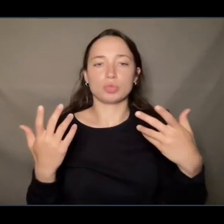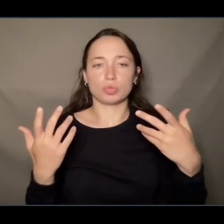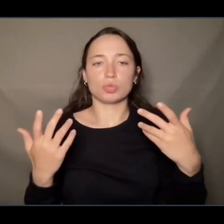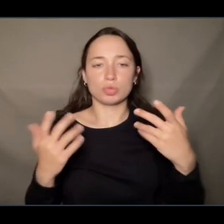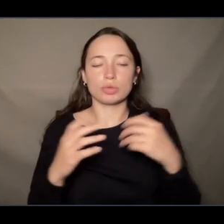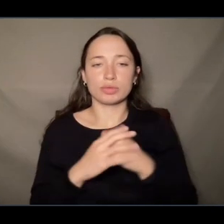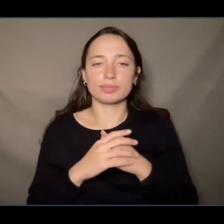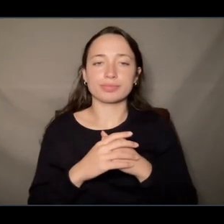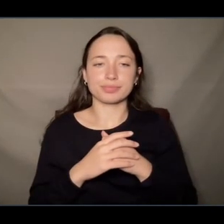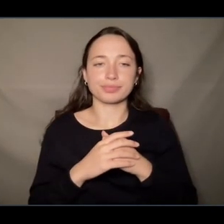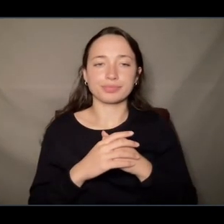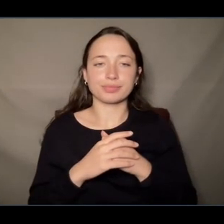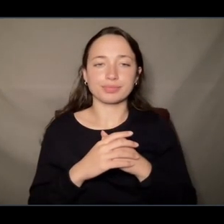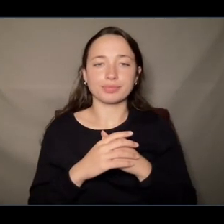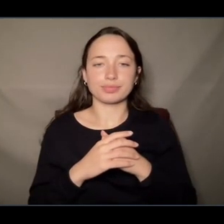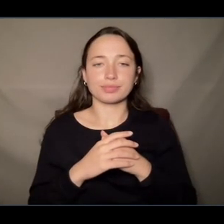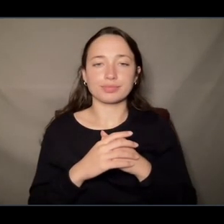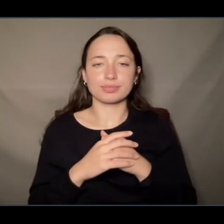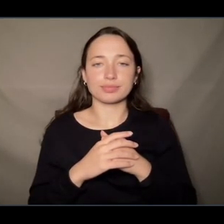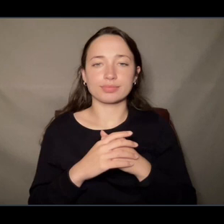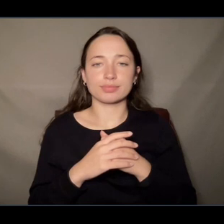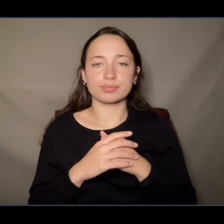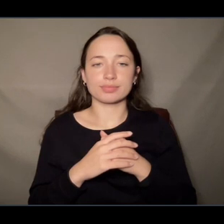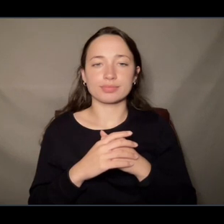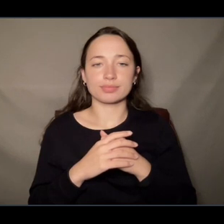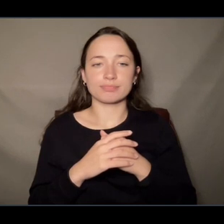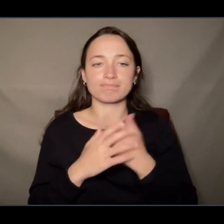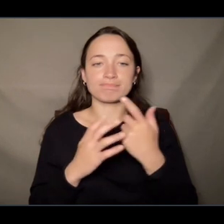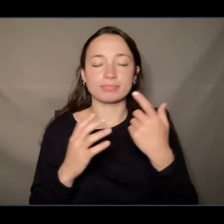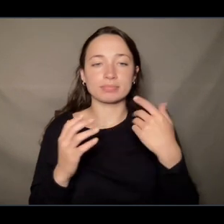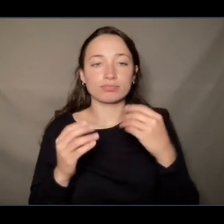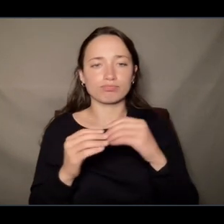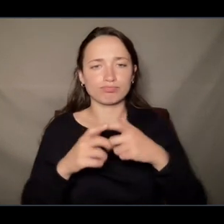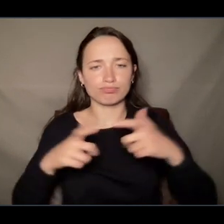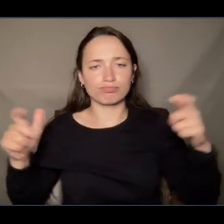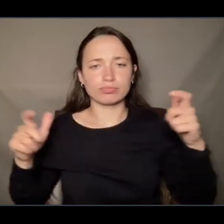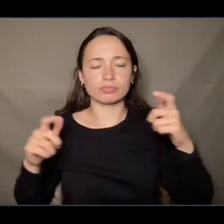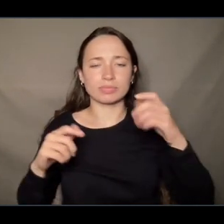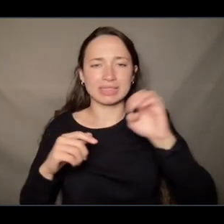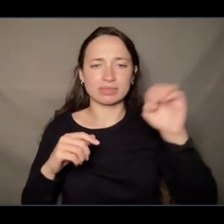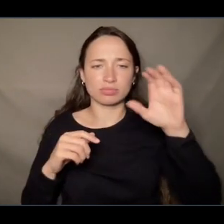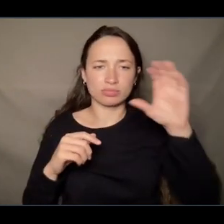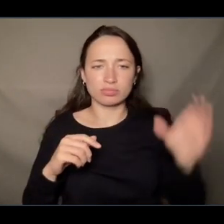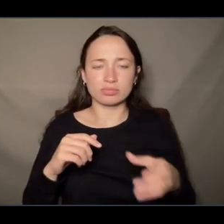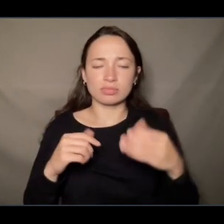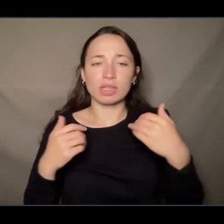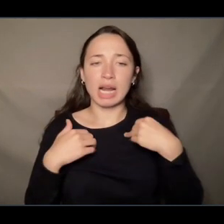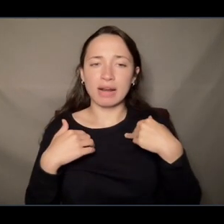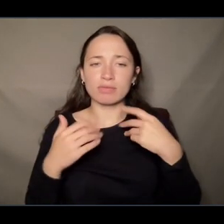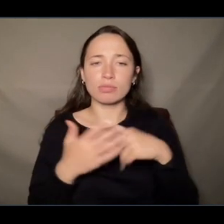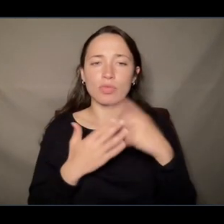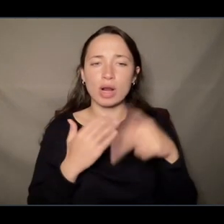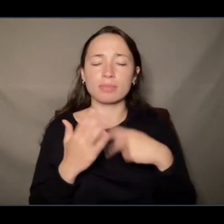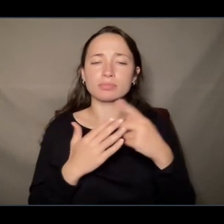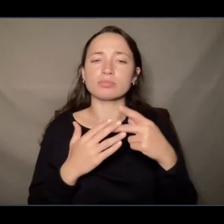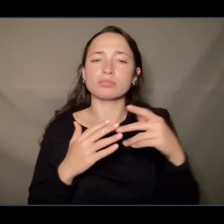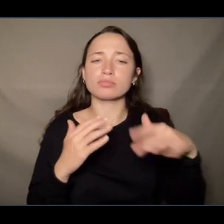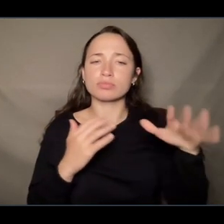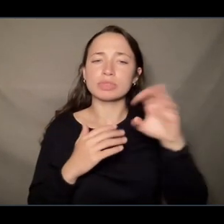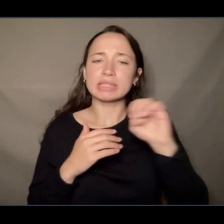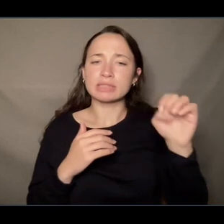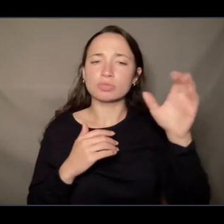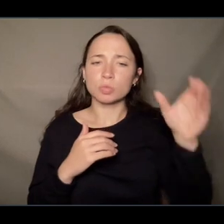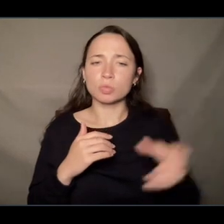out of a need in her community, obviously, and it has since grown all down the